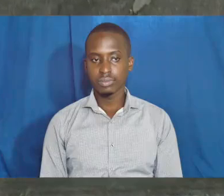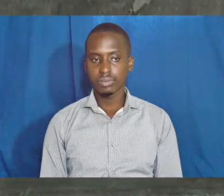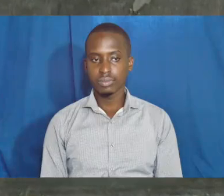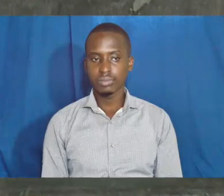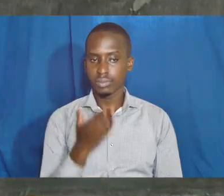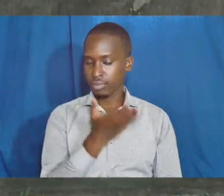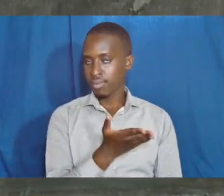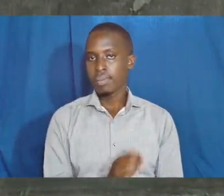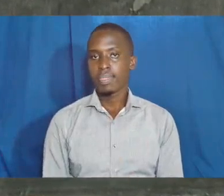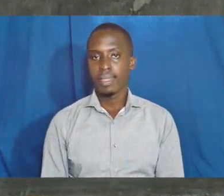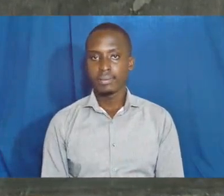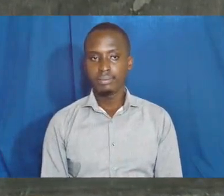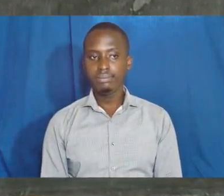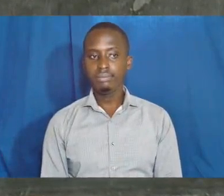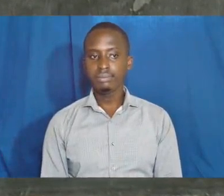Immiscible liquids.